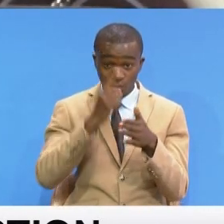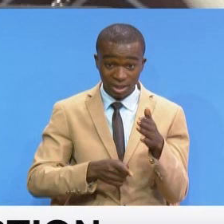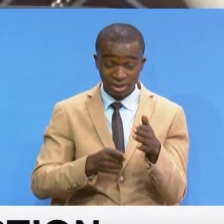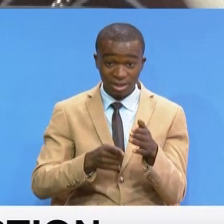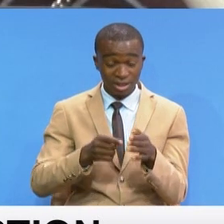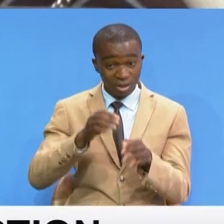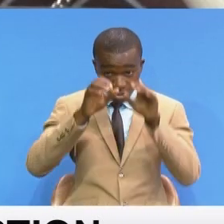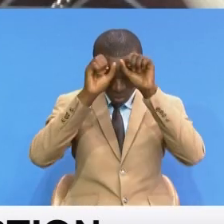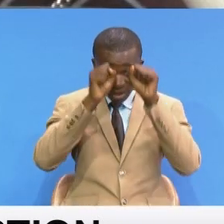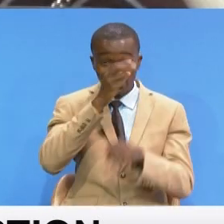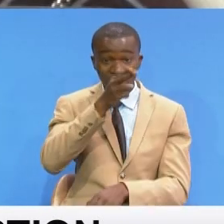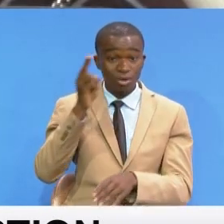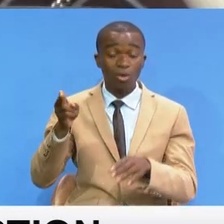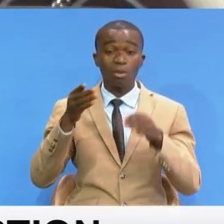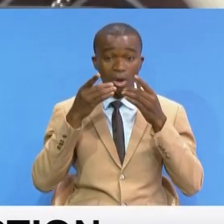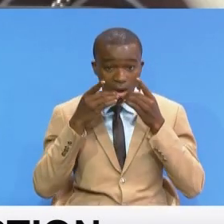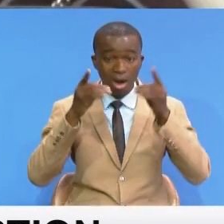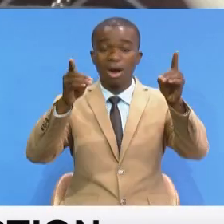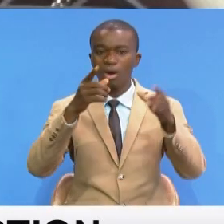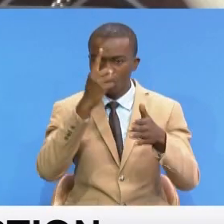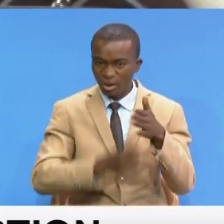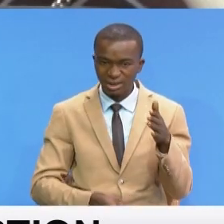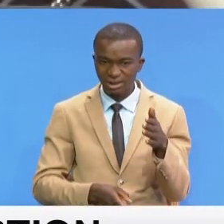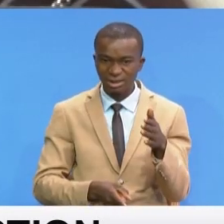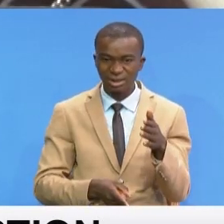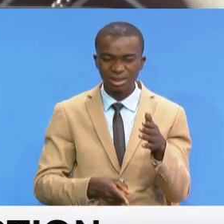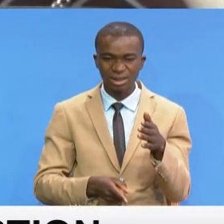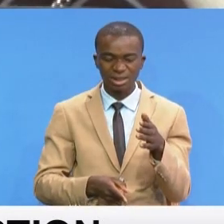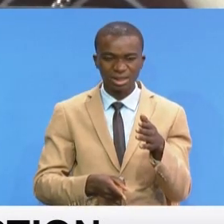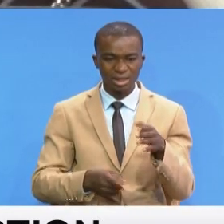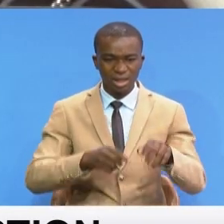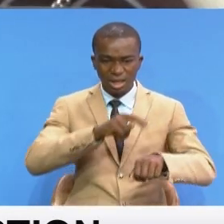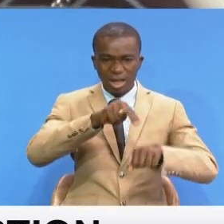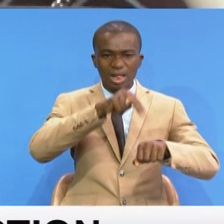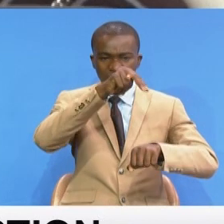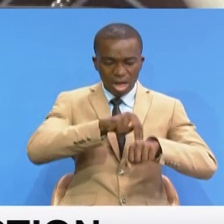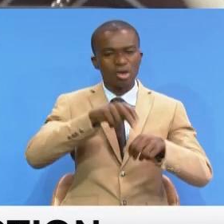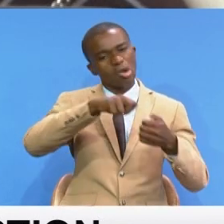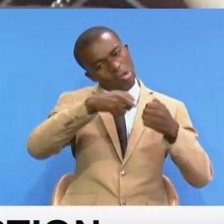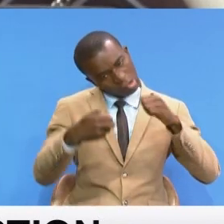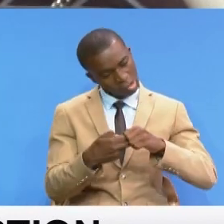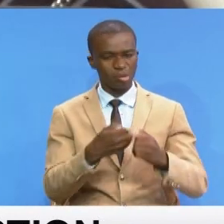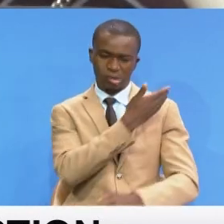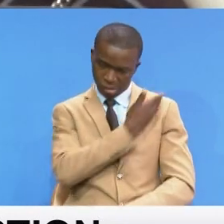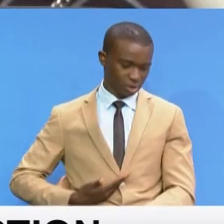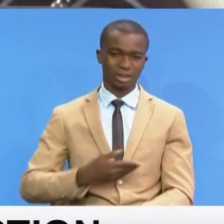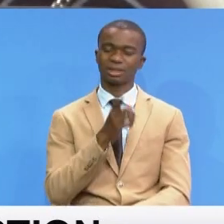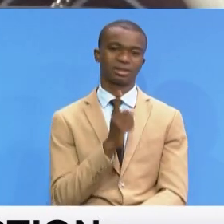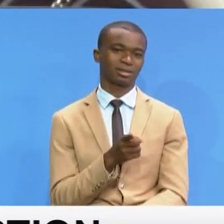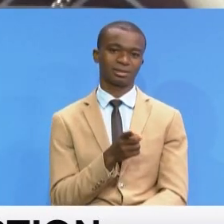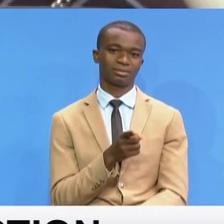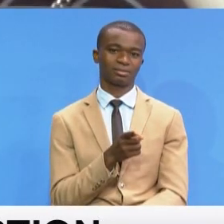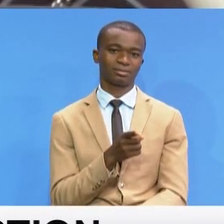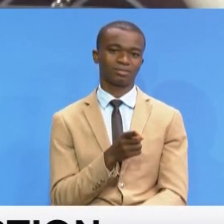the president declared this drought as a disaster and emergency. Two things sit in